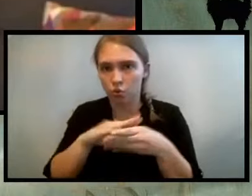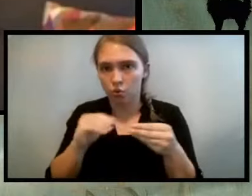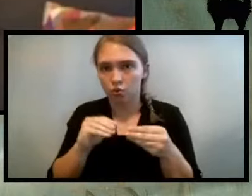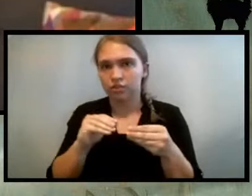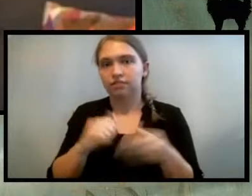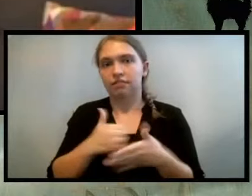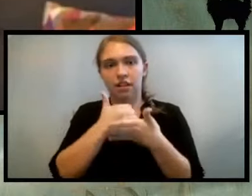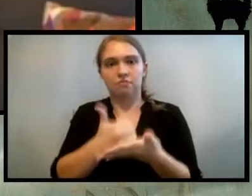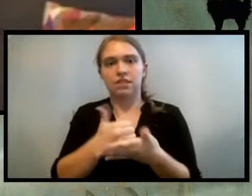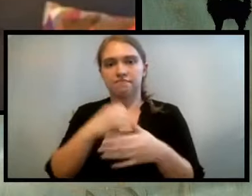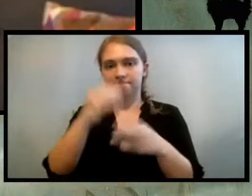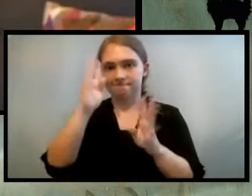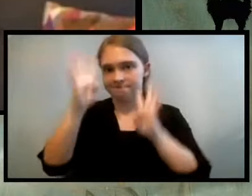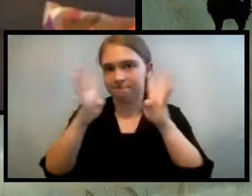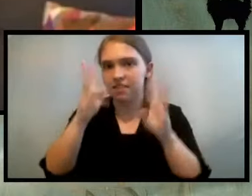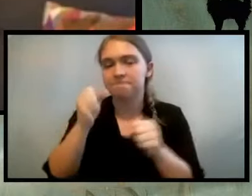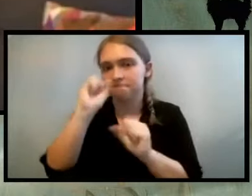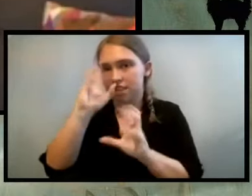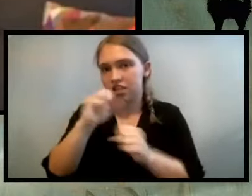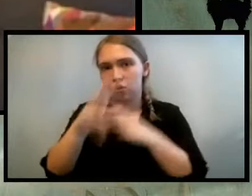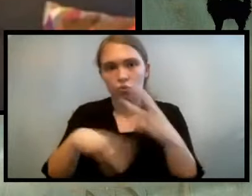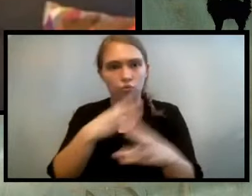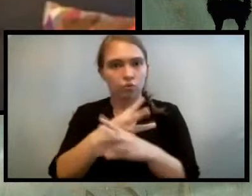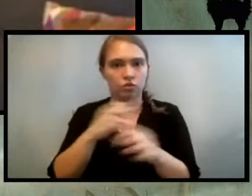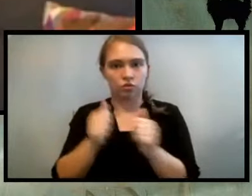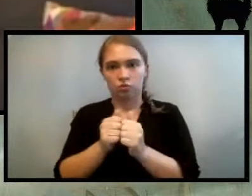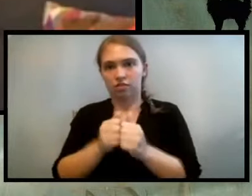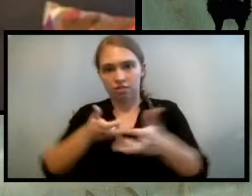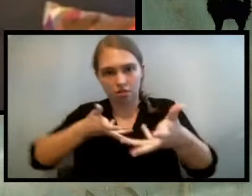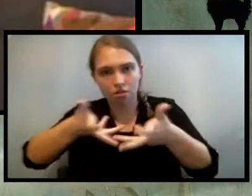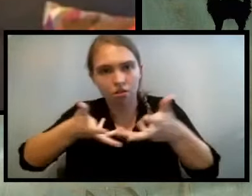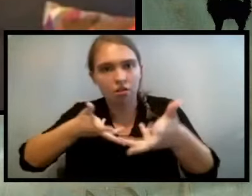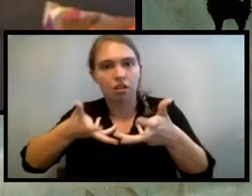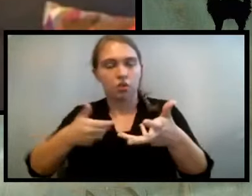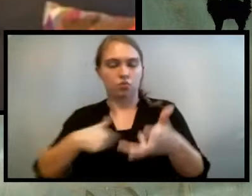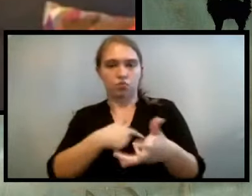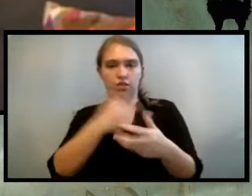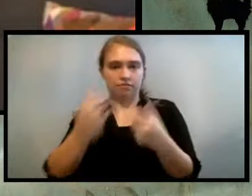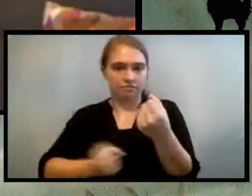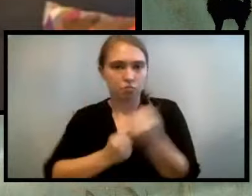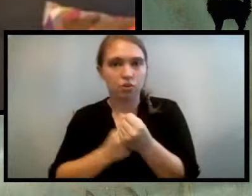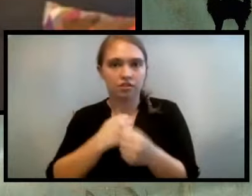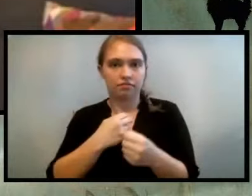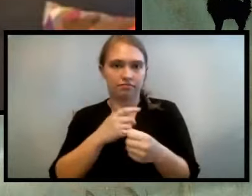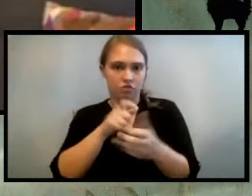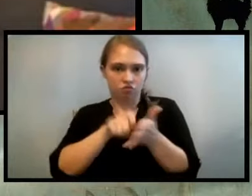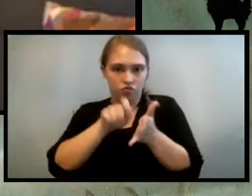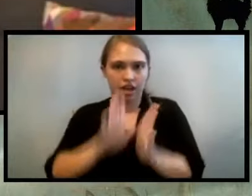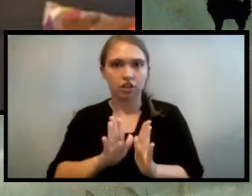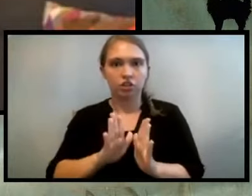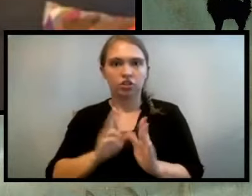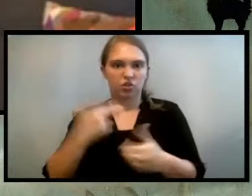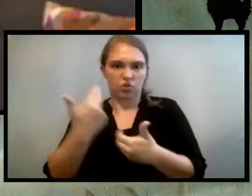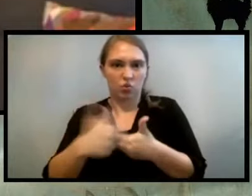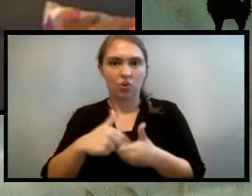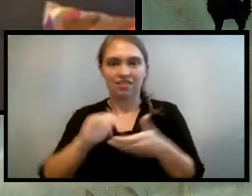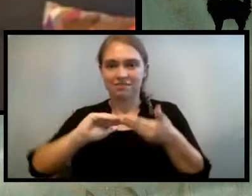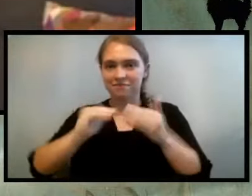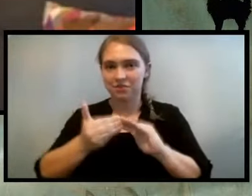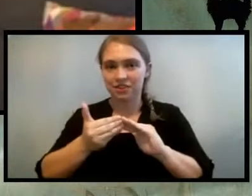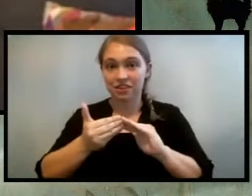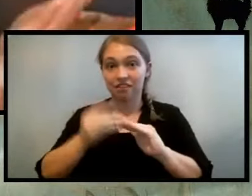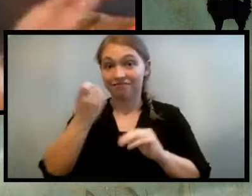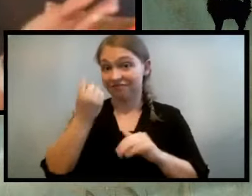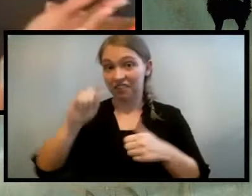Through conversation and public engagement, we bring those voices to an ever-expanding community. For the first time in our history, that